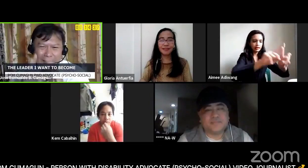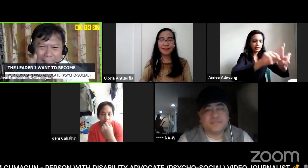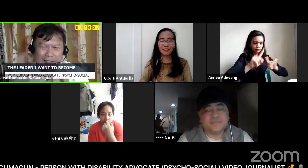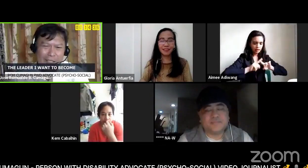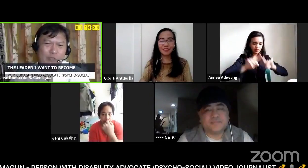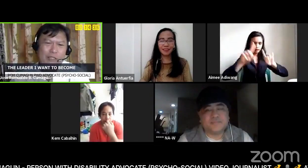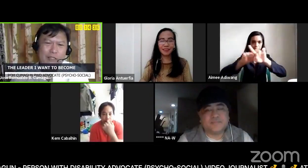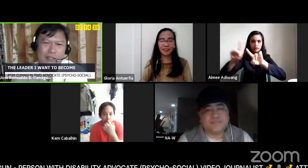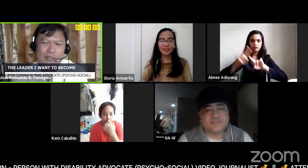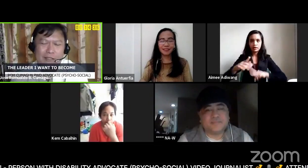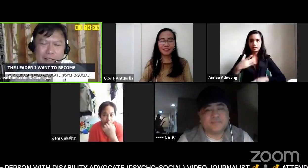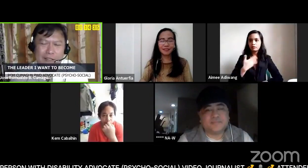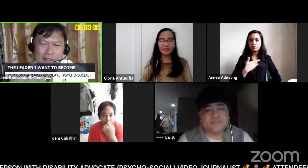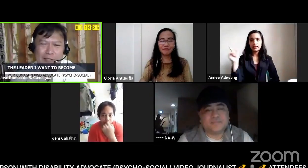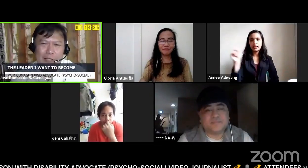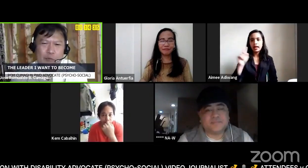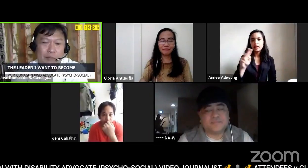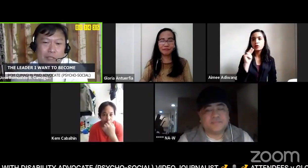and